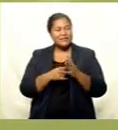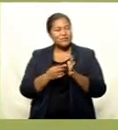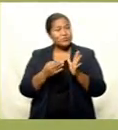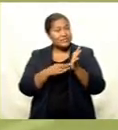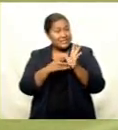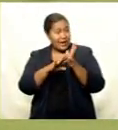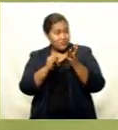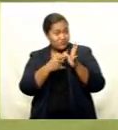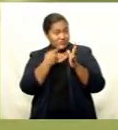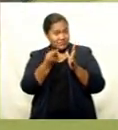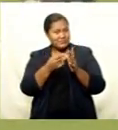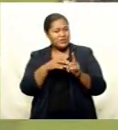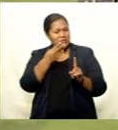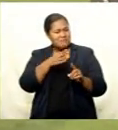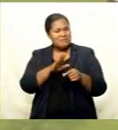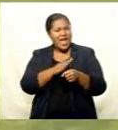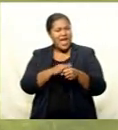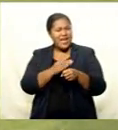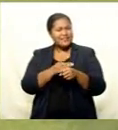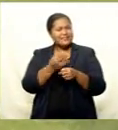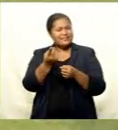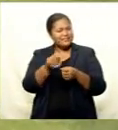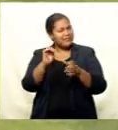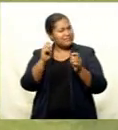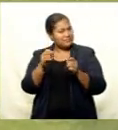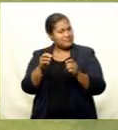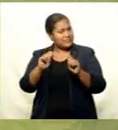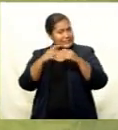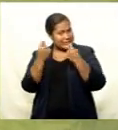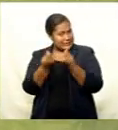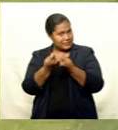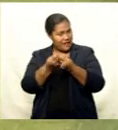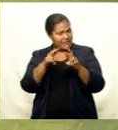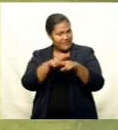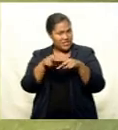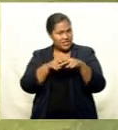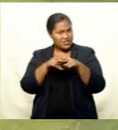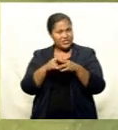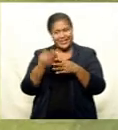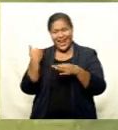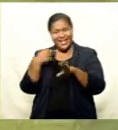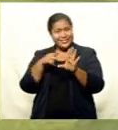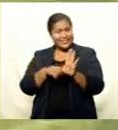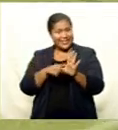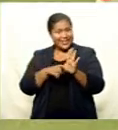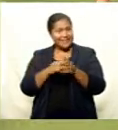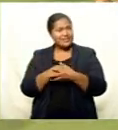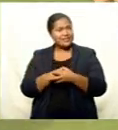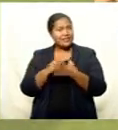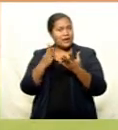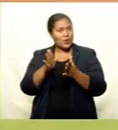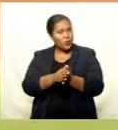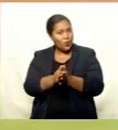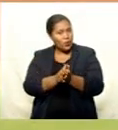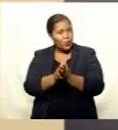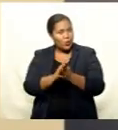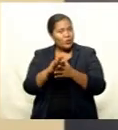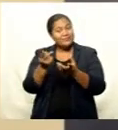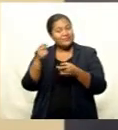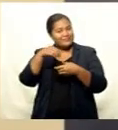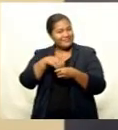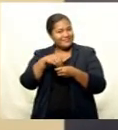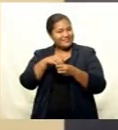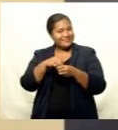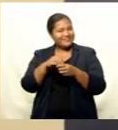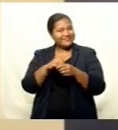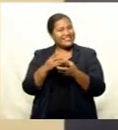Samusamu Vonre, who made the Flying Fijians touring squad for the Autumn Nations Cup last year, is interested in the Nrua. Lives